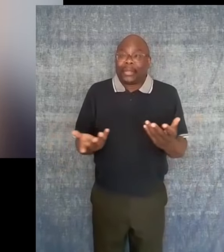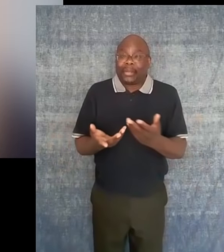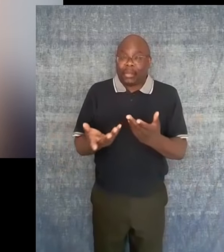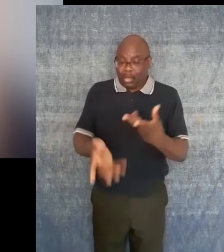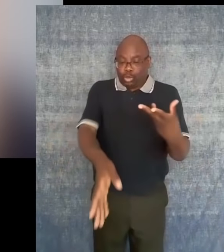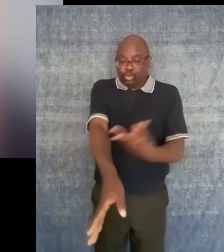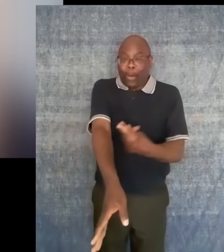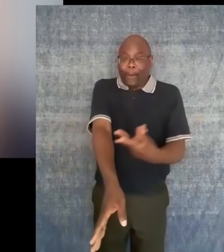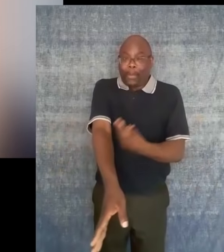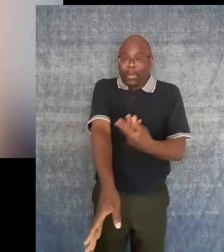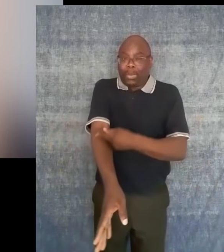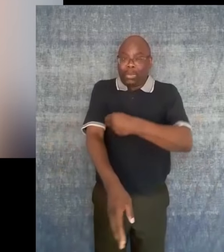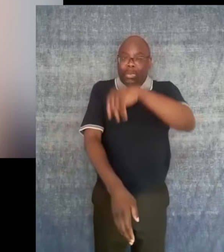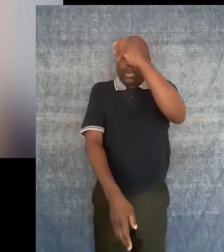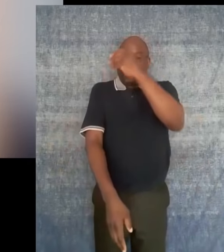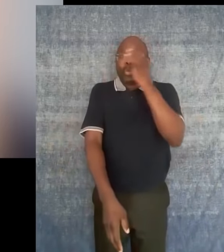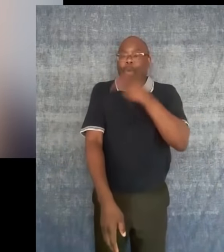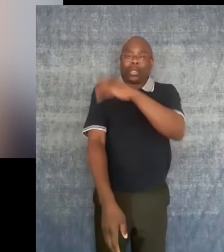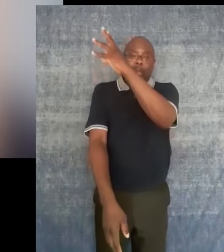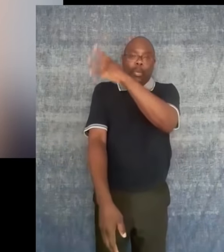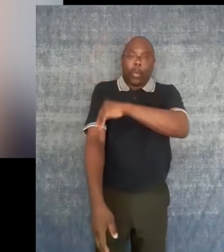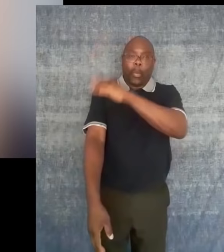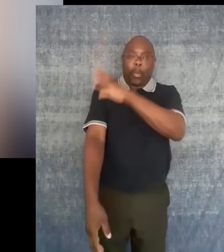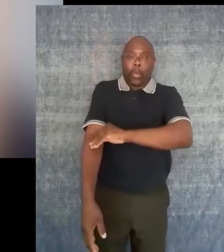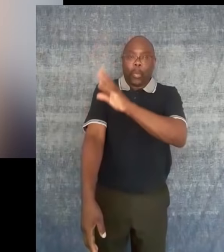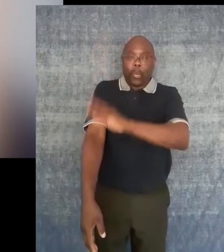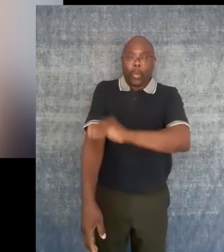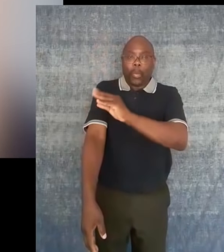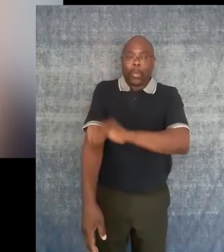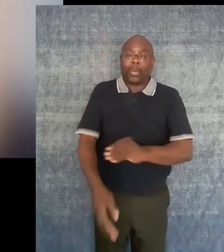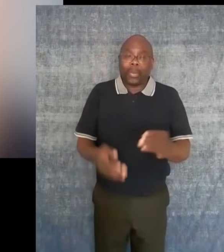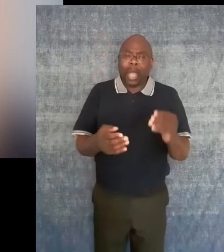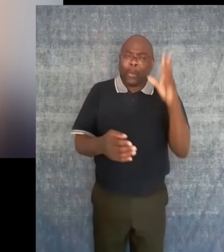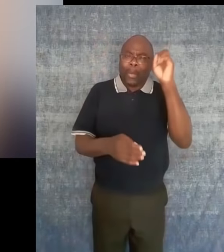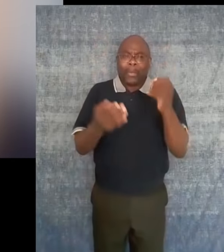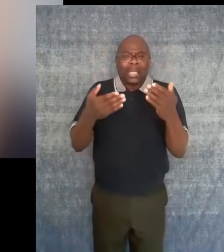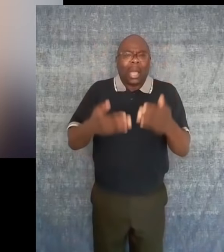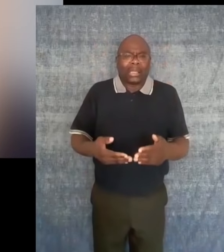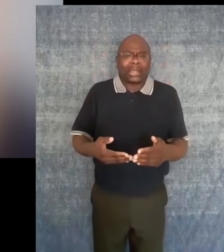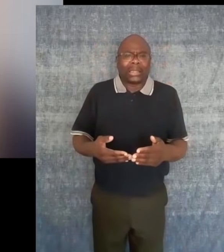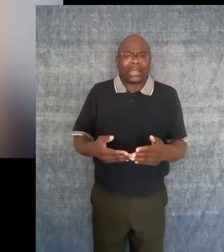and all that they needed to do. But I remember those nights particularly